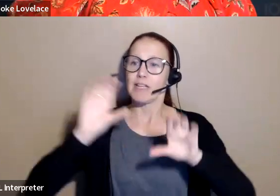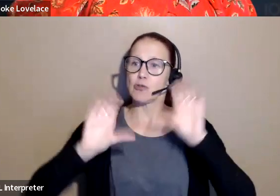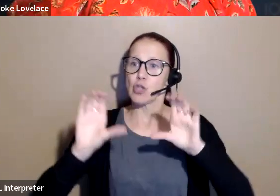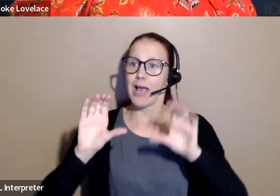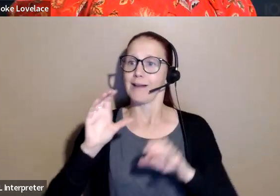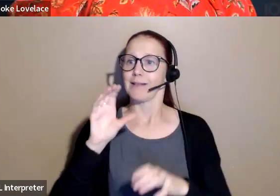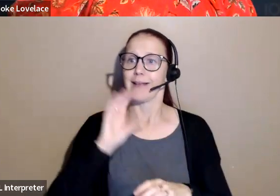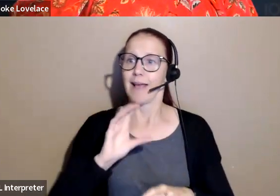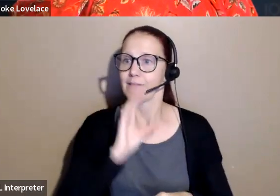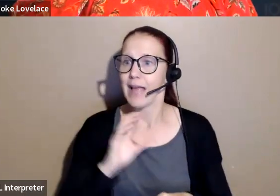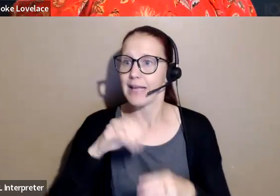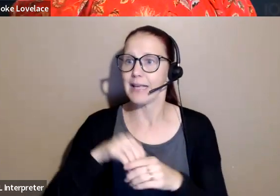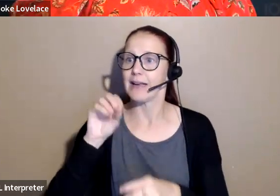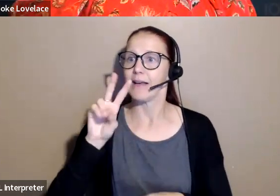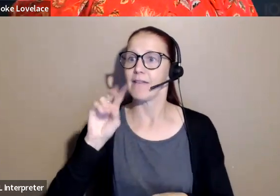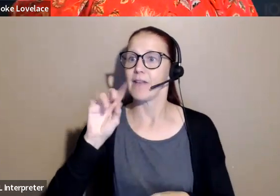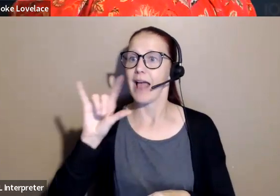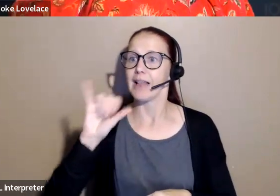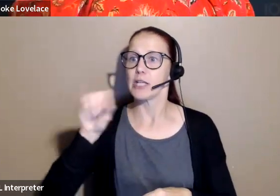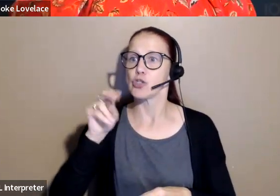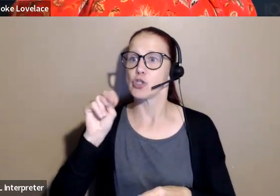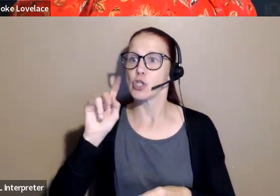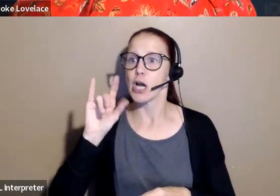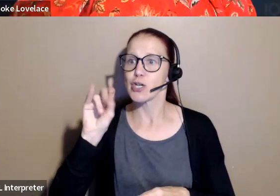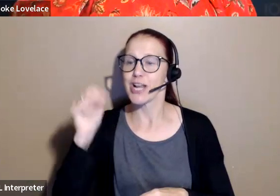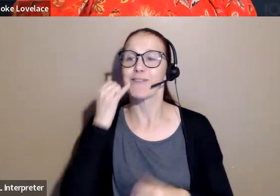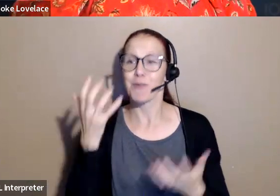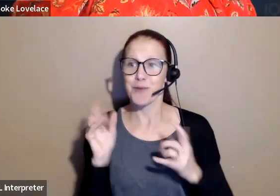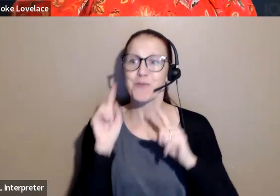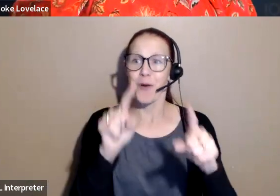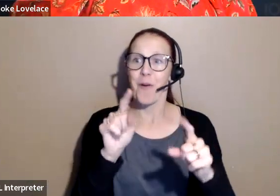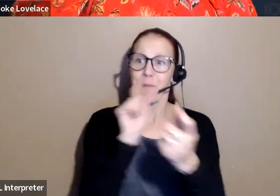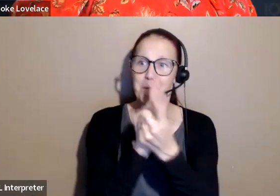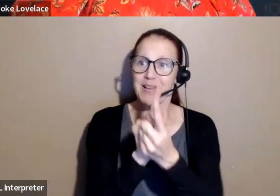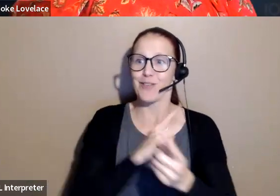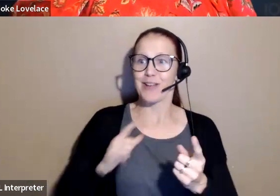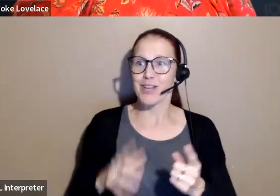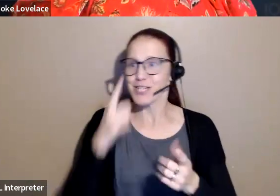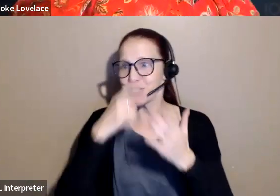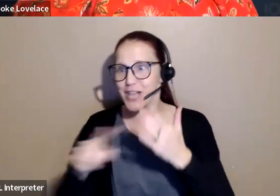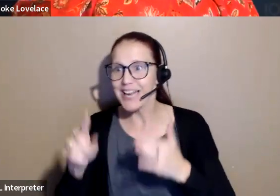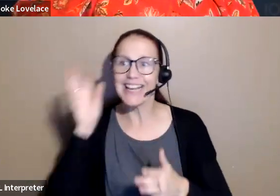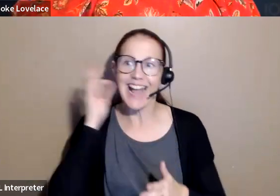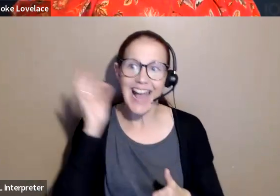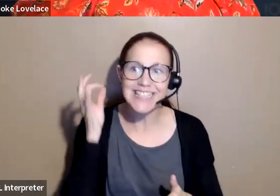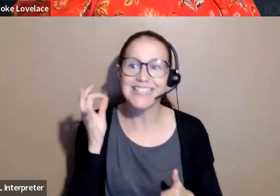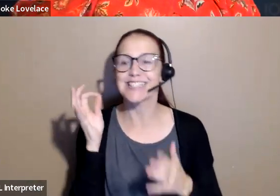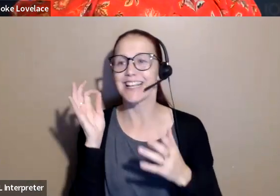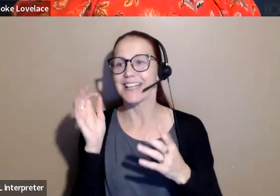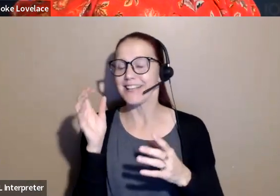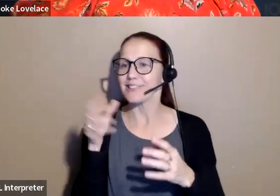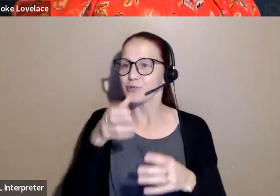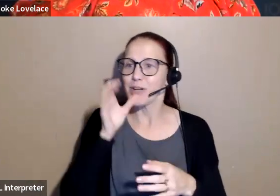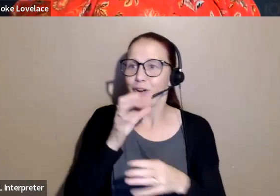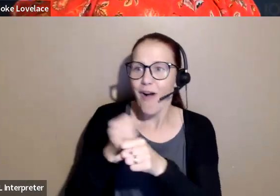that's in Valley Junction. And so if you want to go meet your legislators and check out some kittens and some cats and have some coffee, I highly